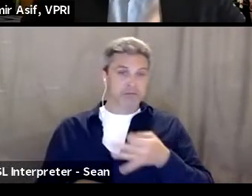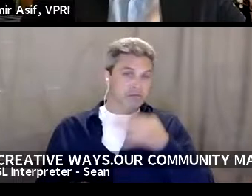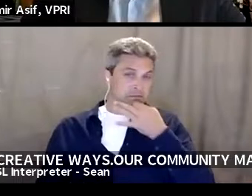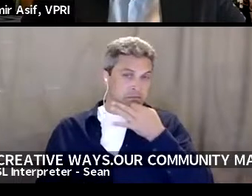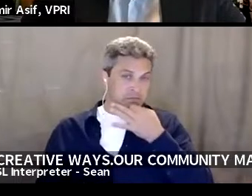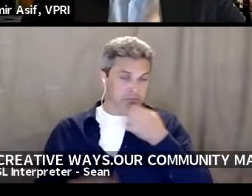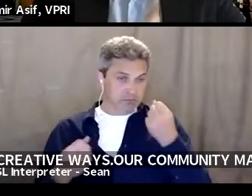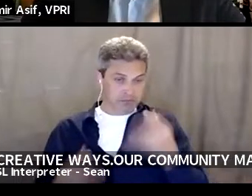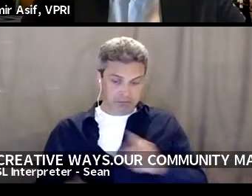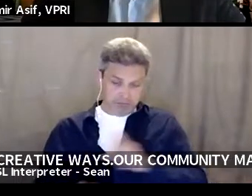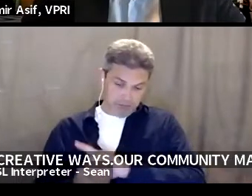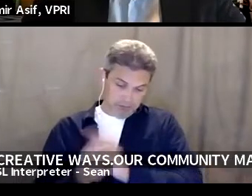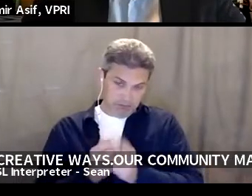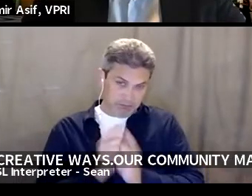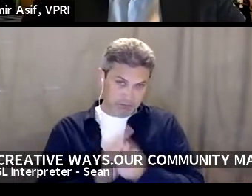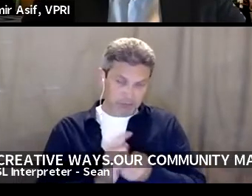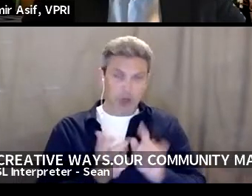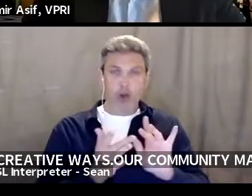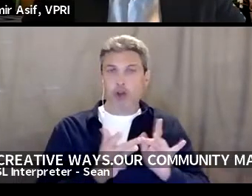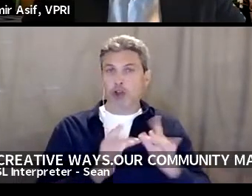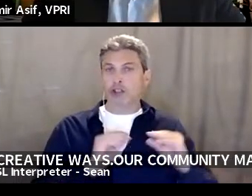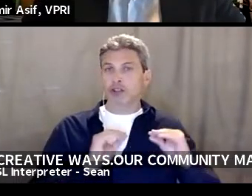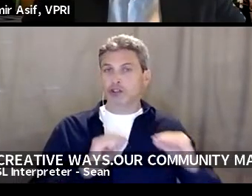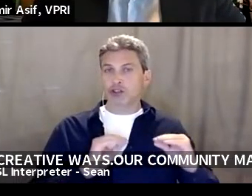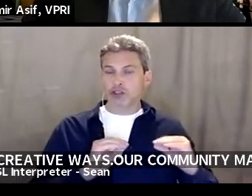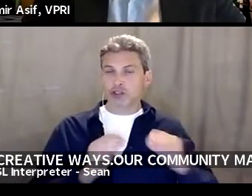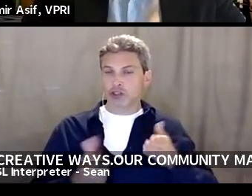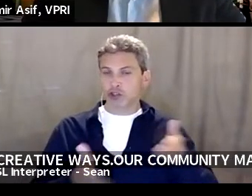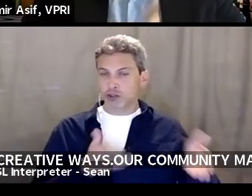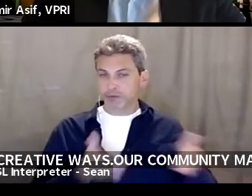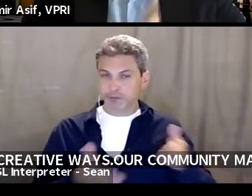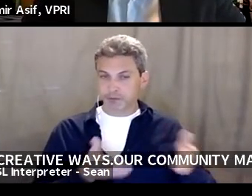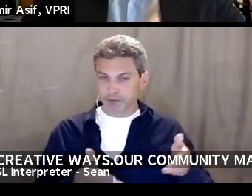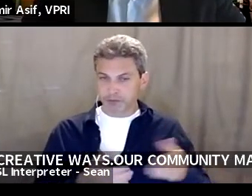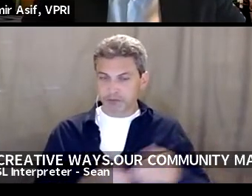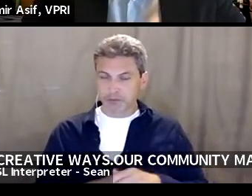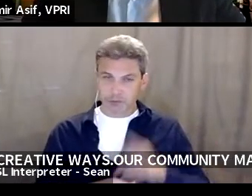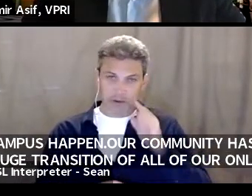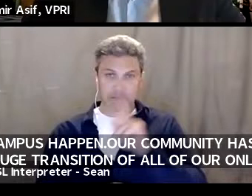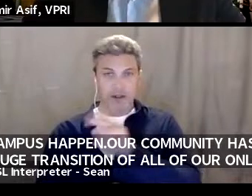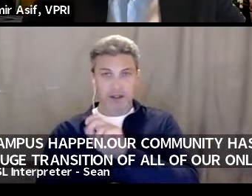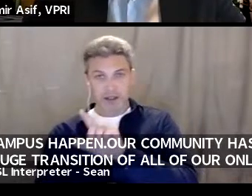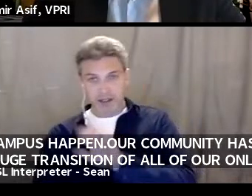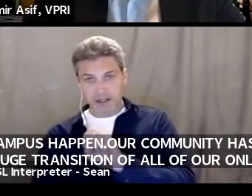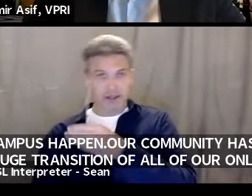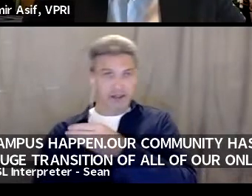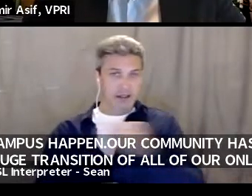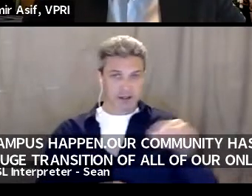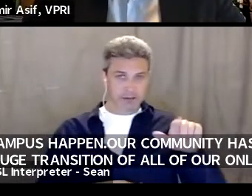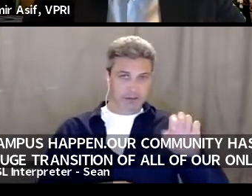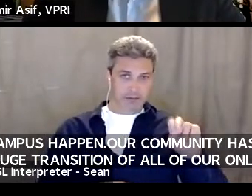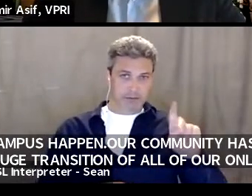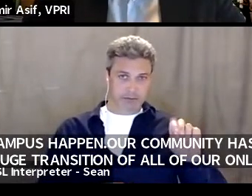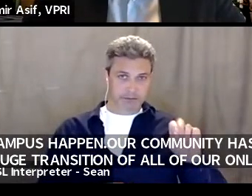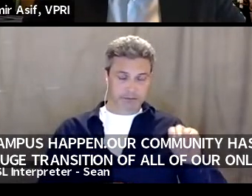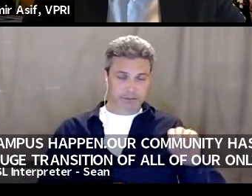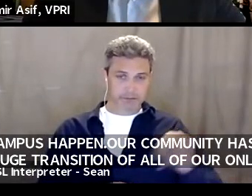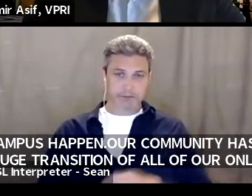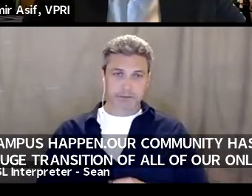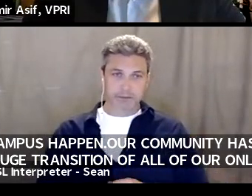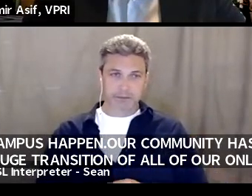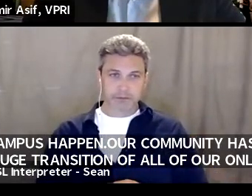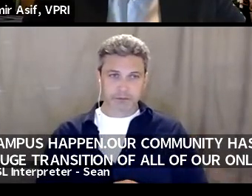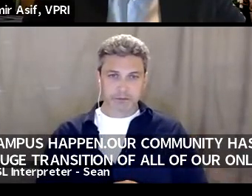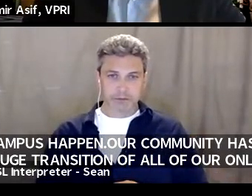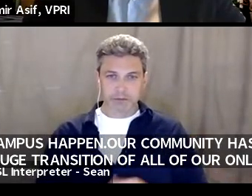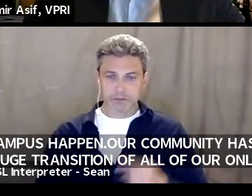online teaching and our services at both of our Kiel and our Glendon campuses possible. I just really want to